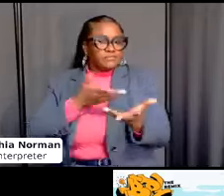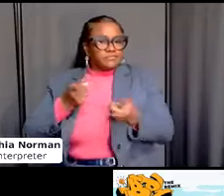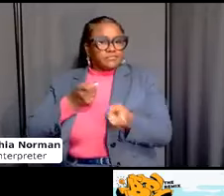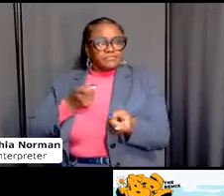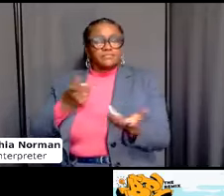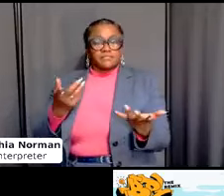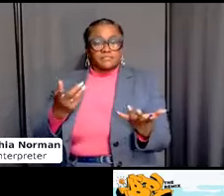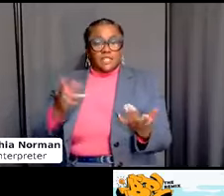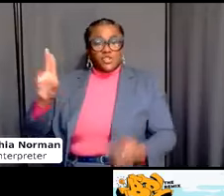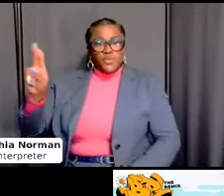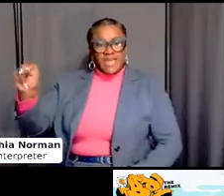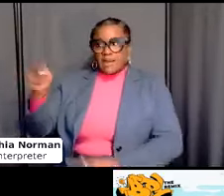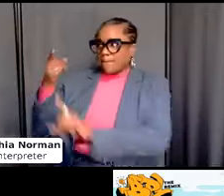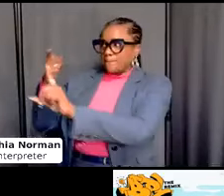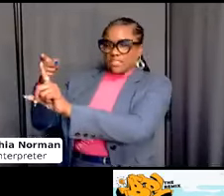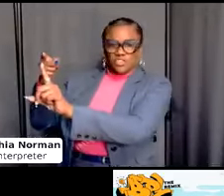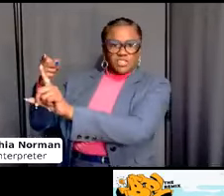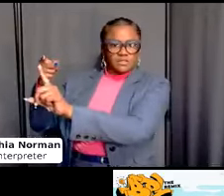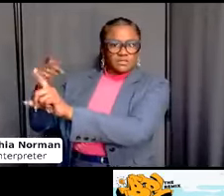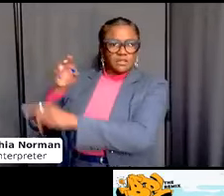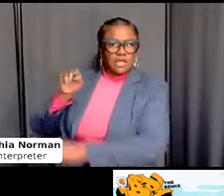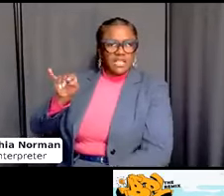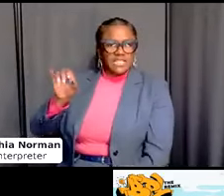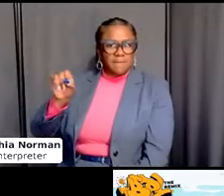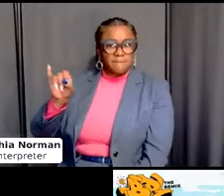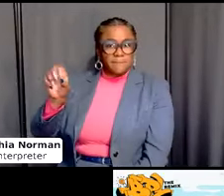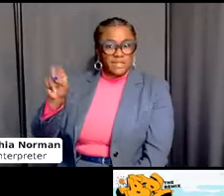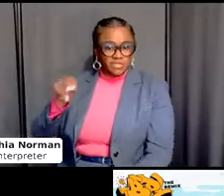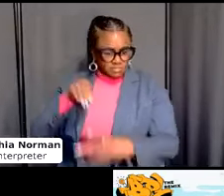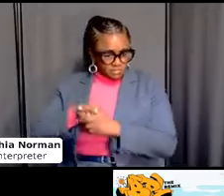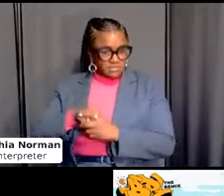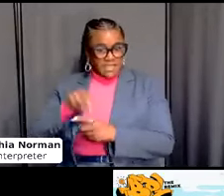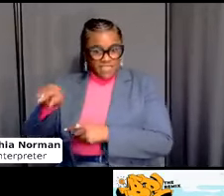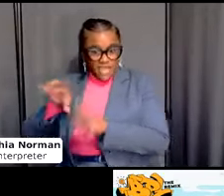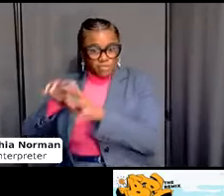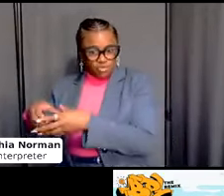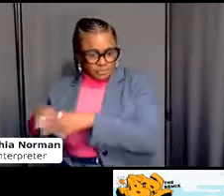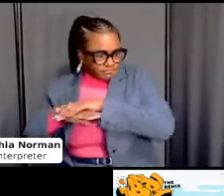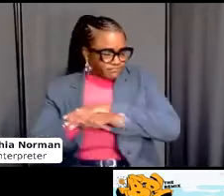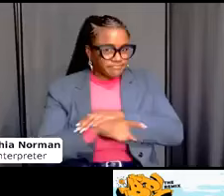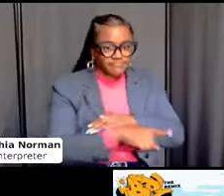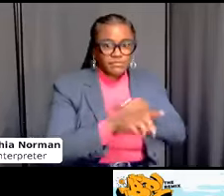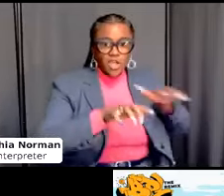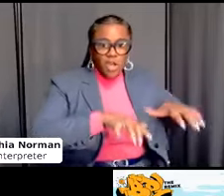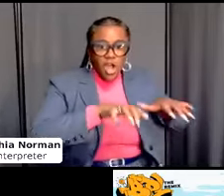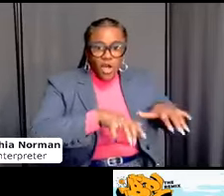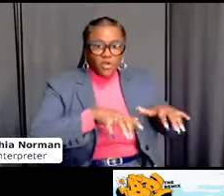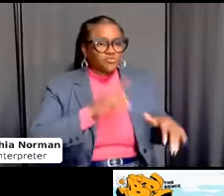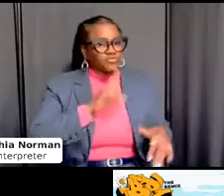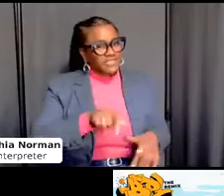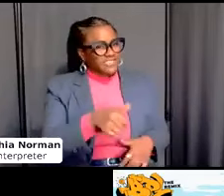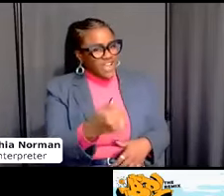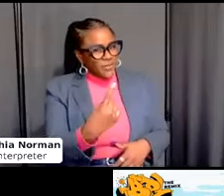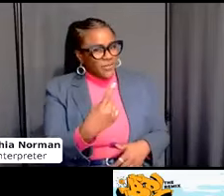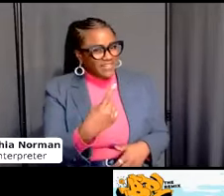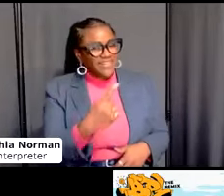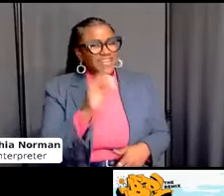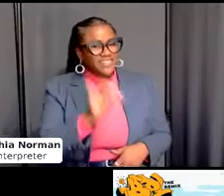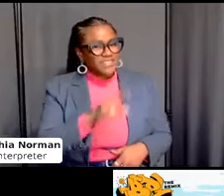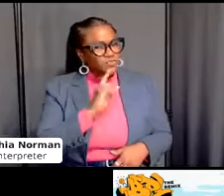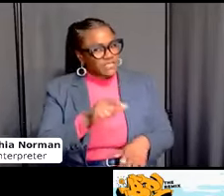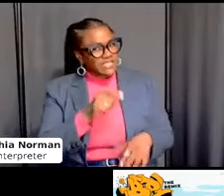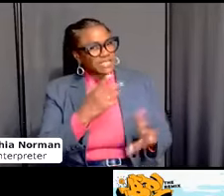the UN mission that's in the Congo really hasn't had. I mean, it's another one that's also being sent